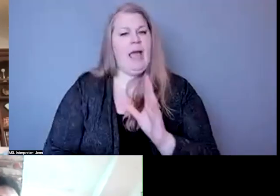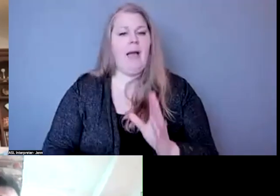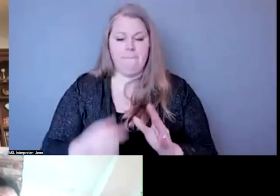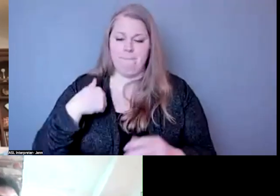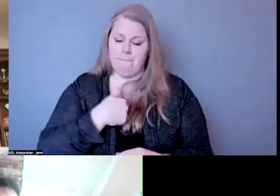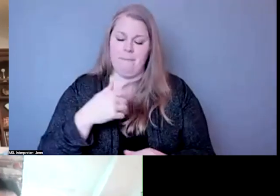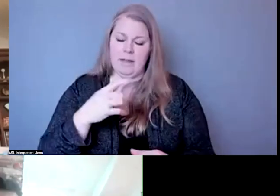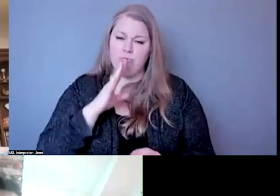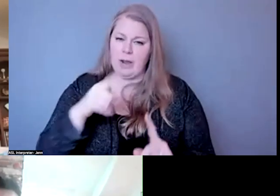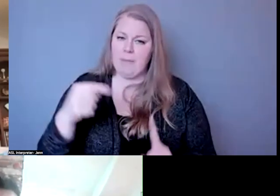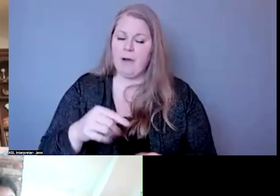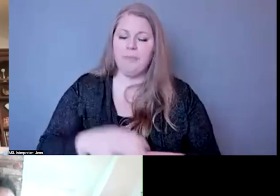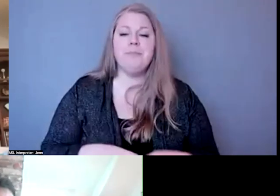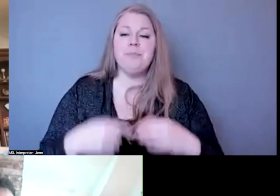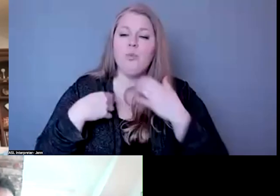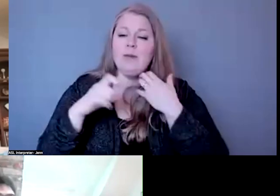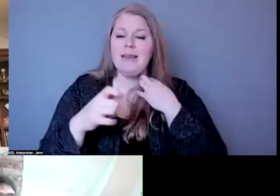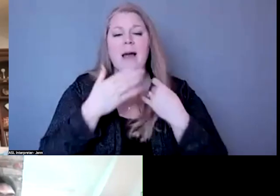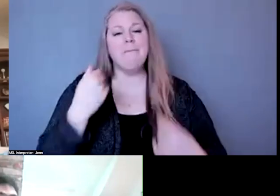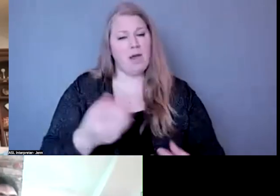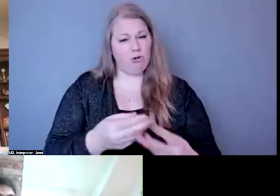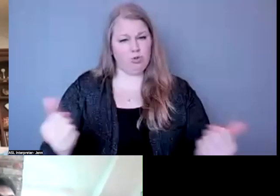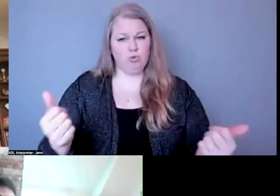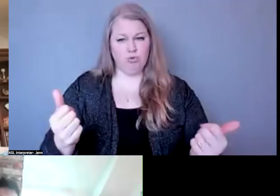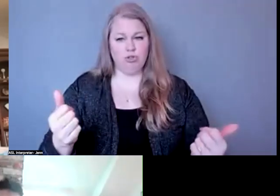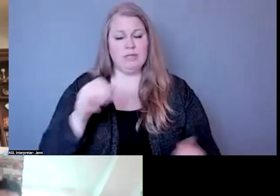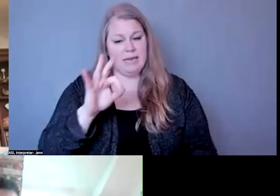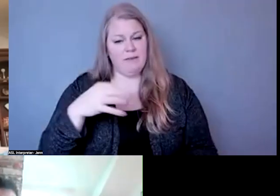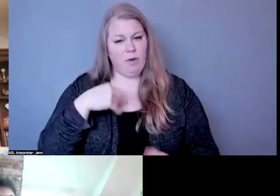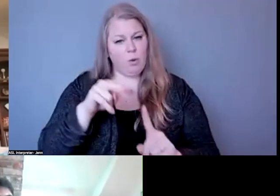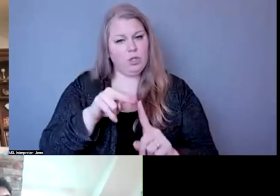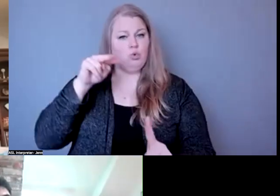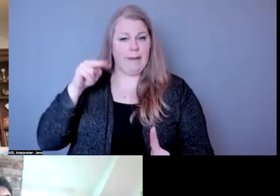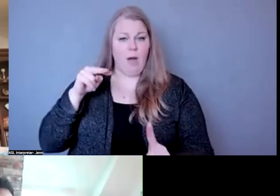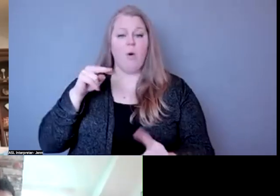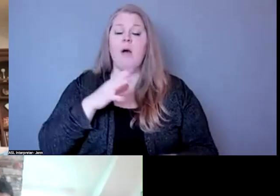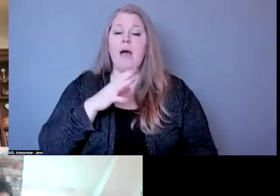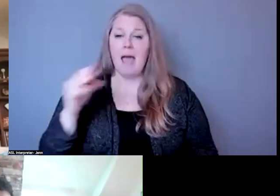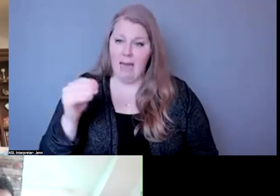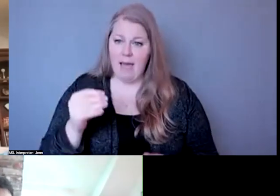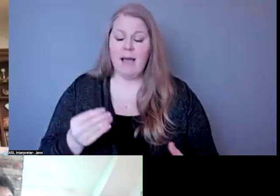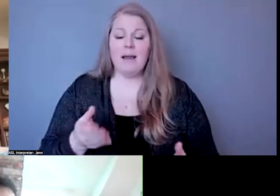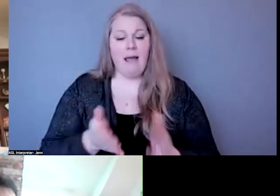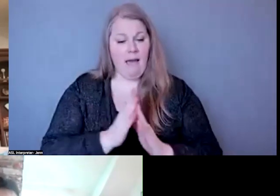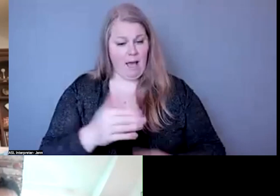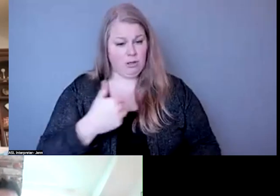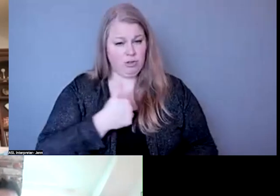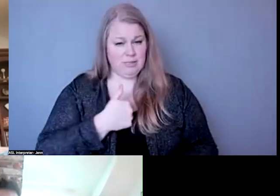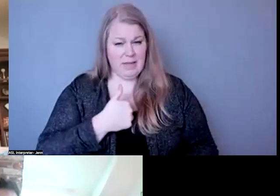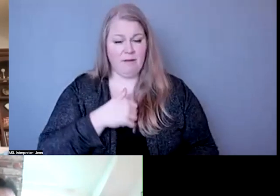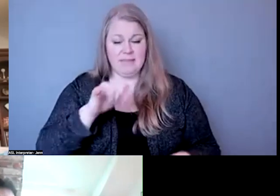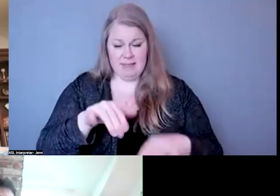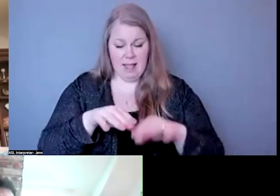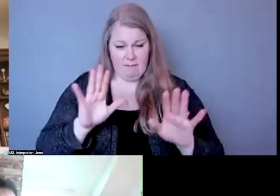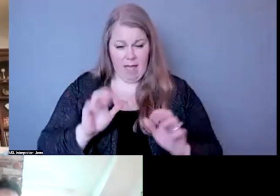to. So we need a better solution if we're going to zoom out one level and ask ourselves at a meta level how